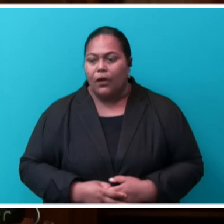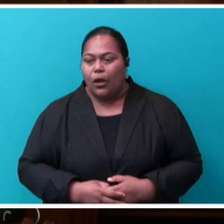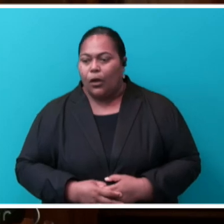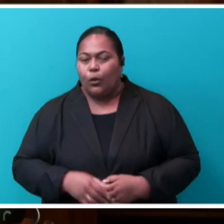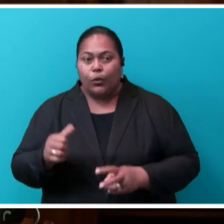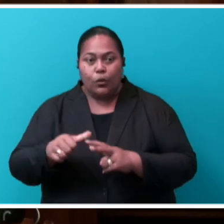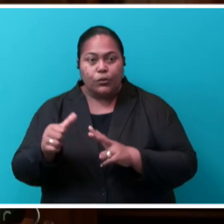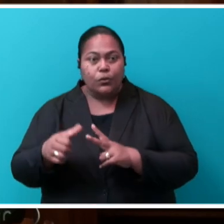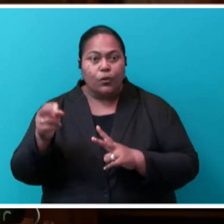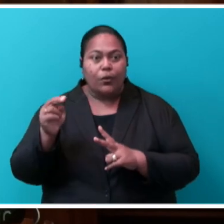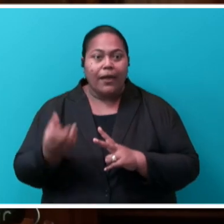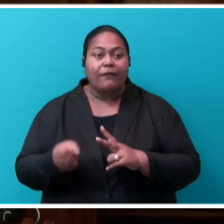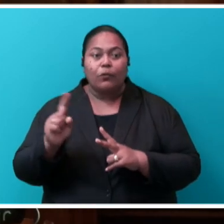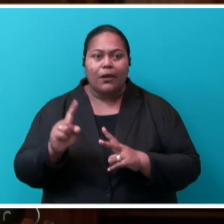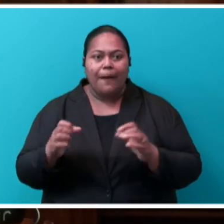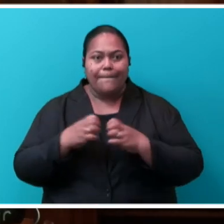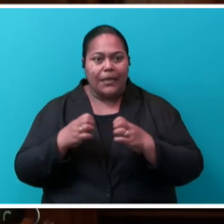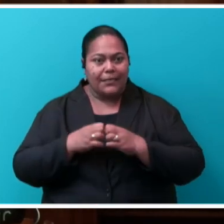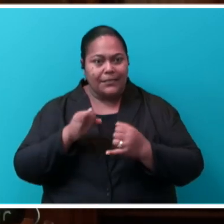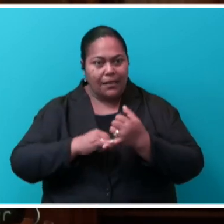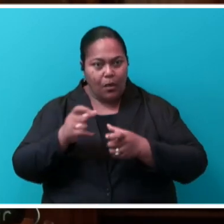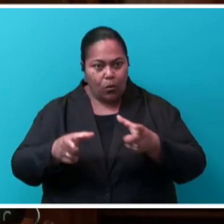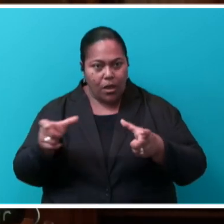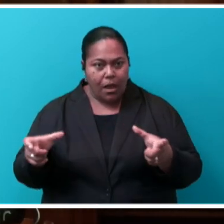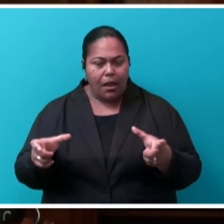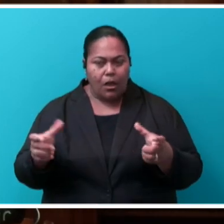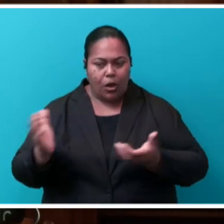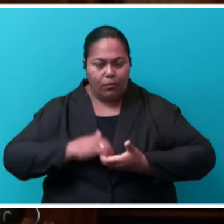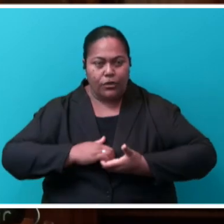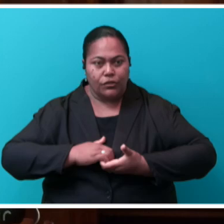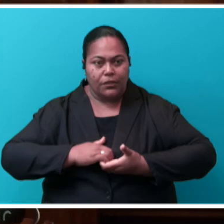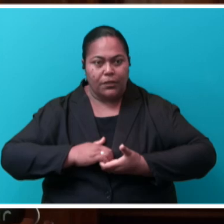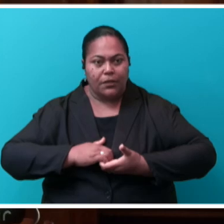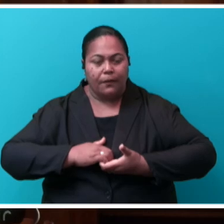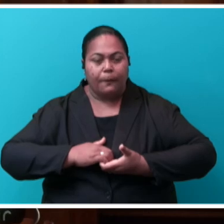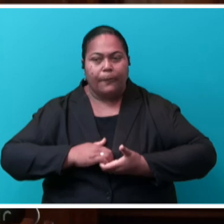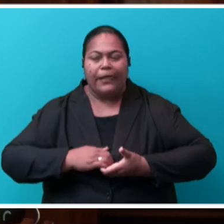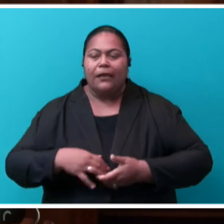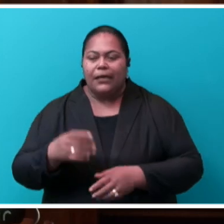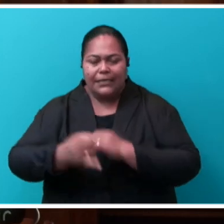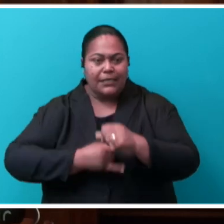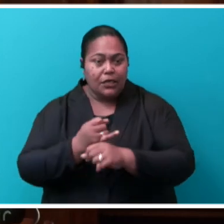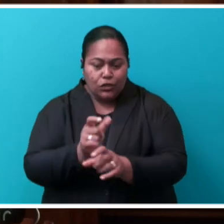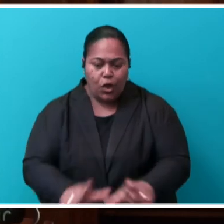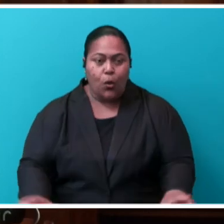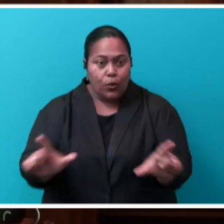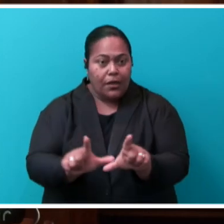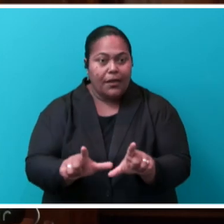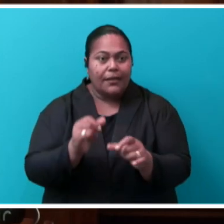multi-stakeholder collaboration through the departments and other international, local and